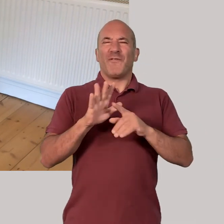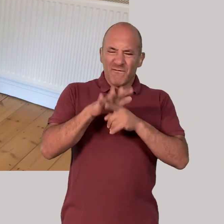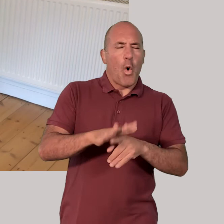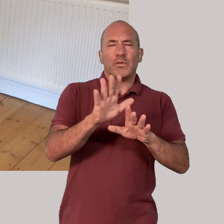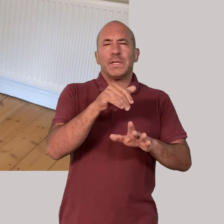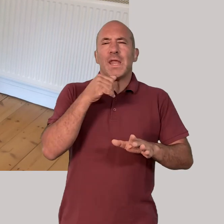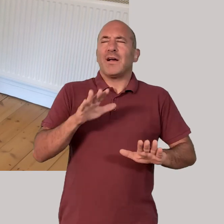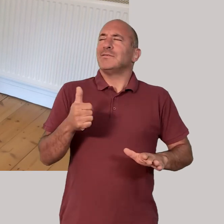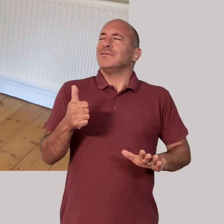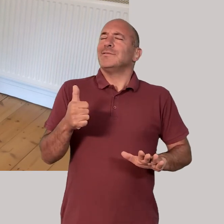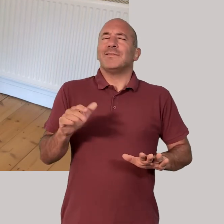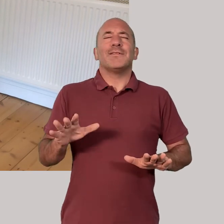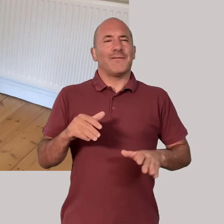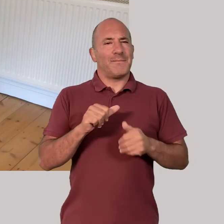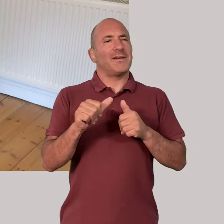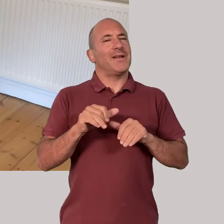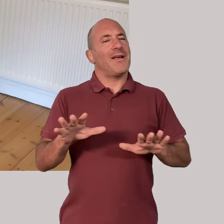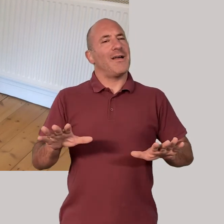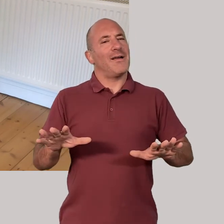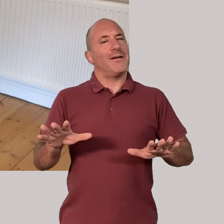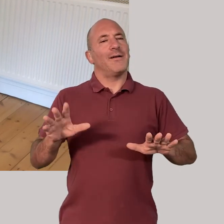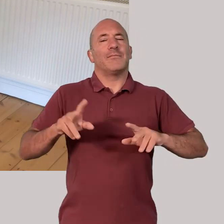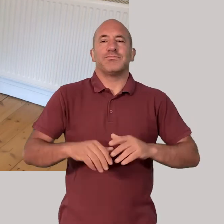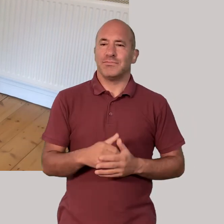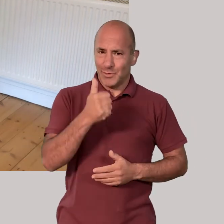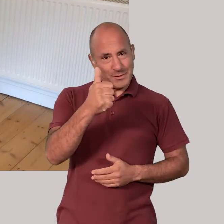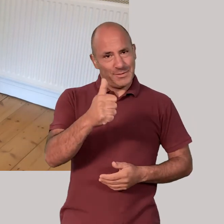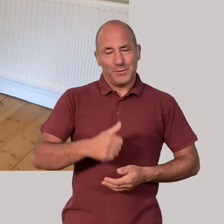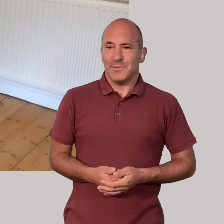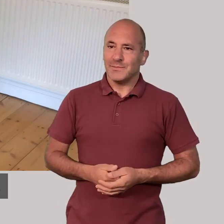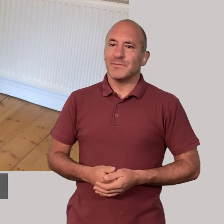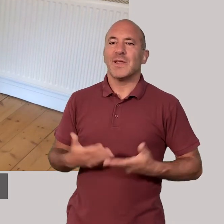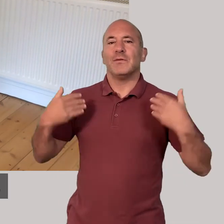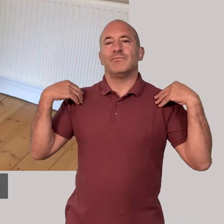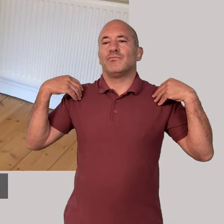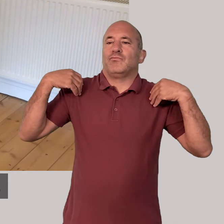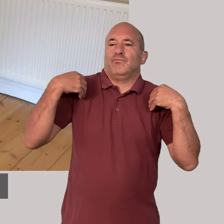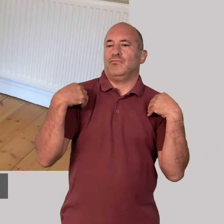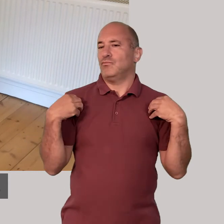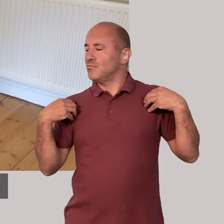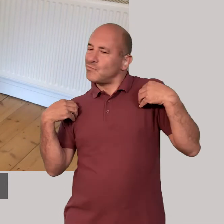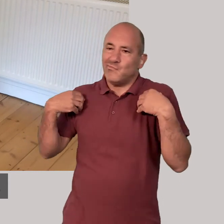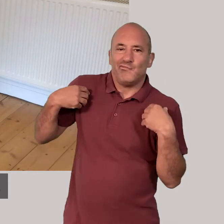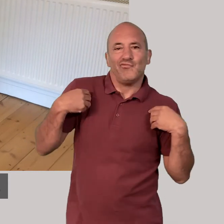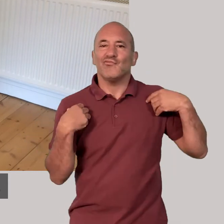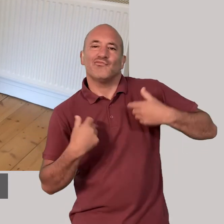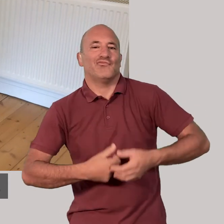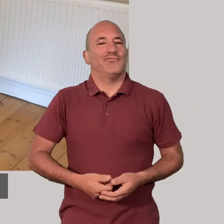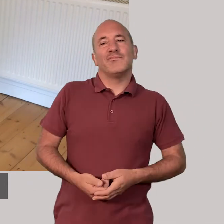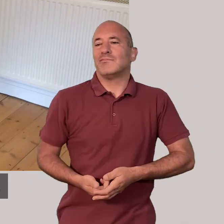enjoyable arch, and then relax. Good. Give your shoulders a wiggle.